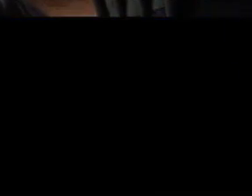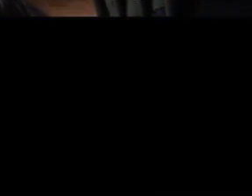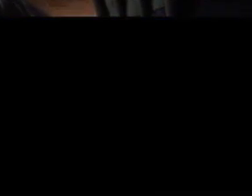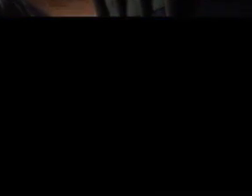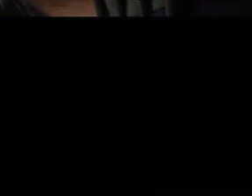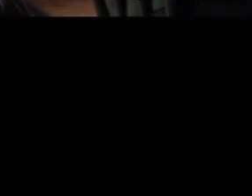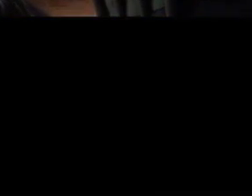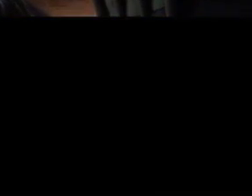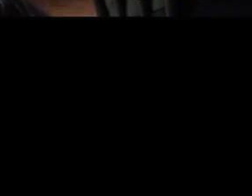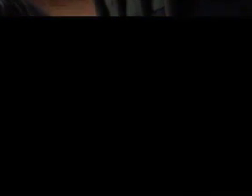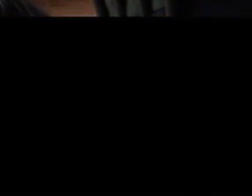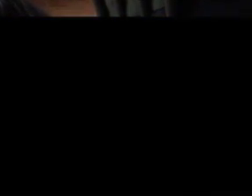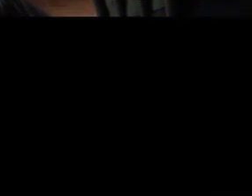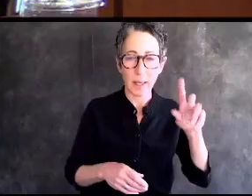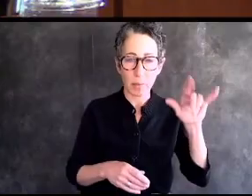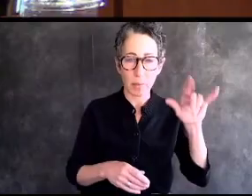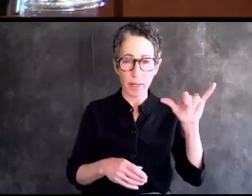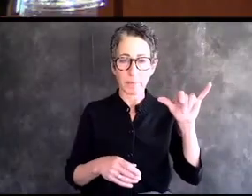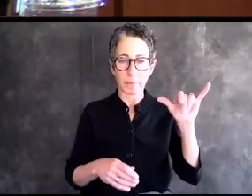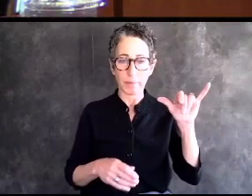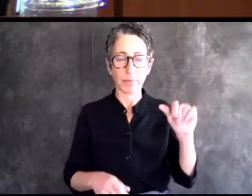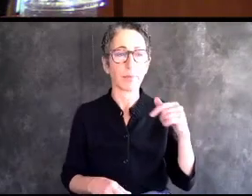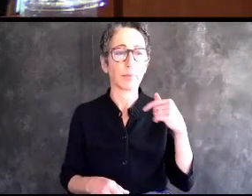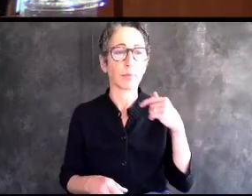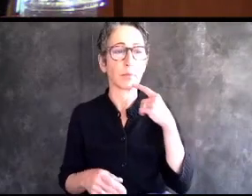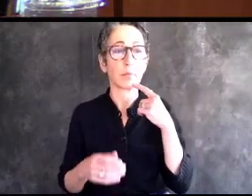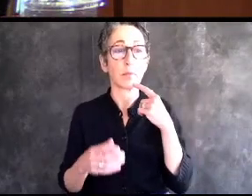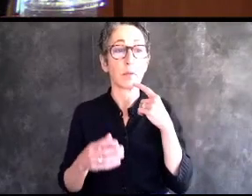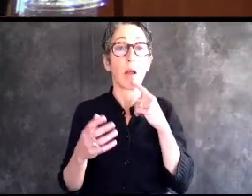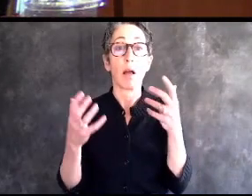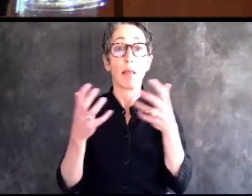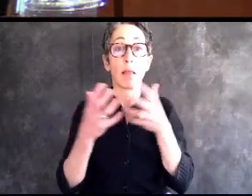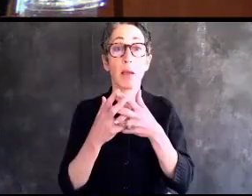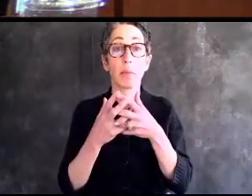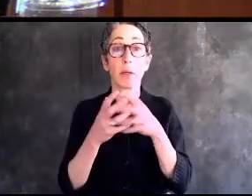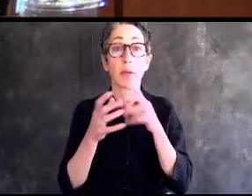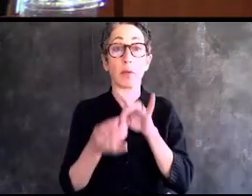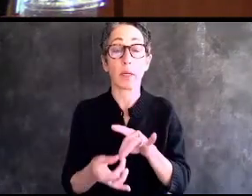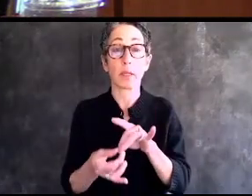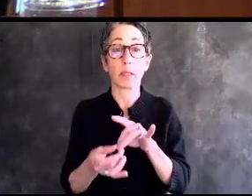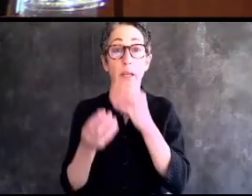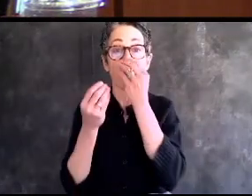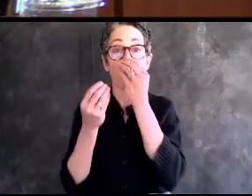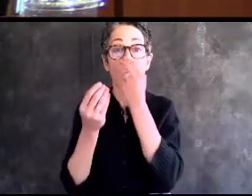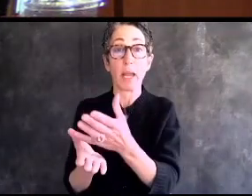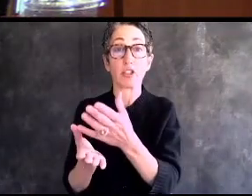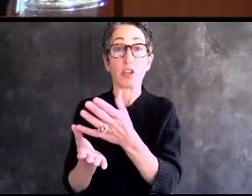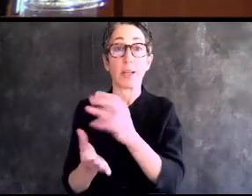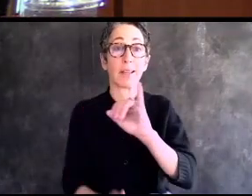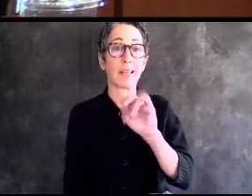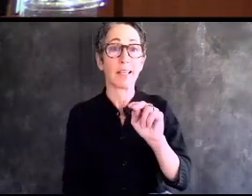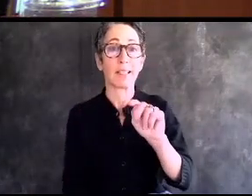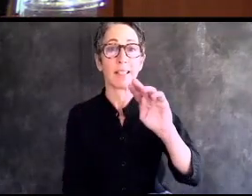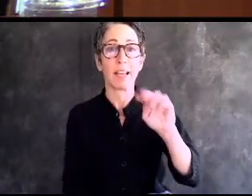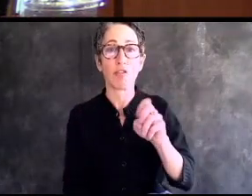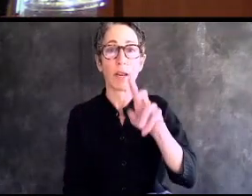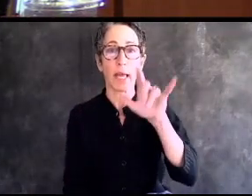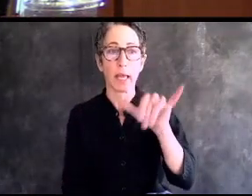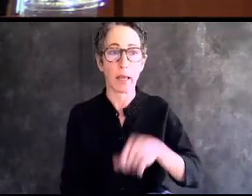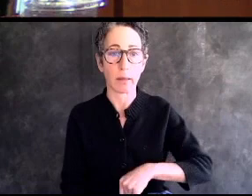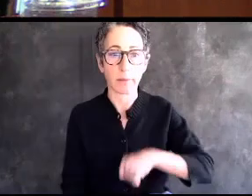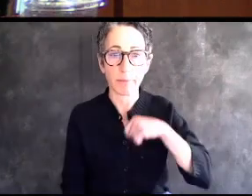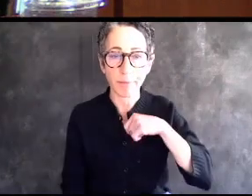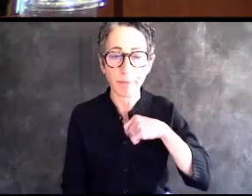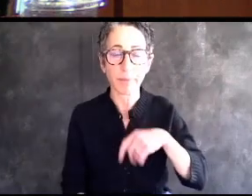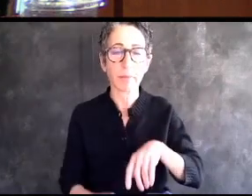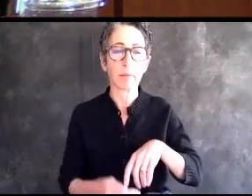model. It's the alignment assembly around information integrity. Basically, we sent again,